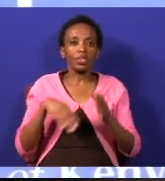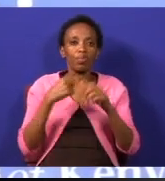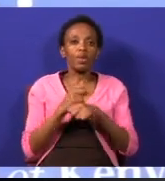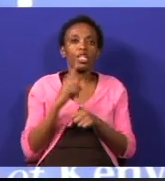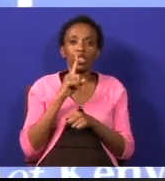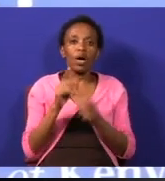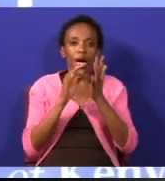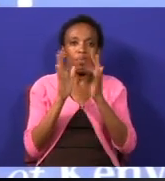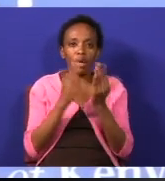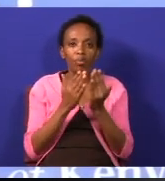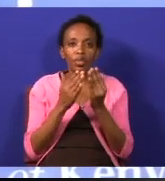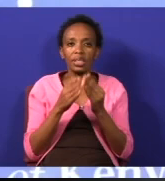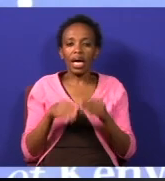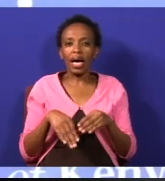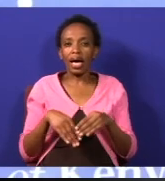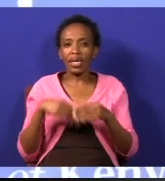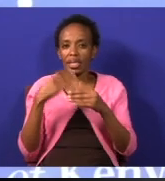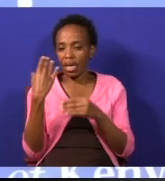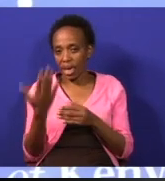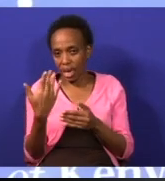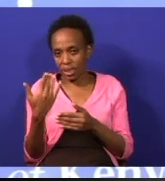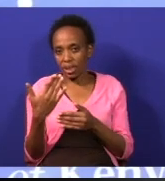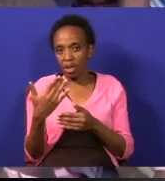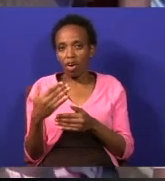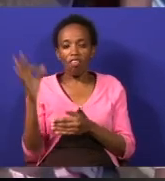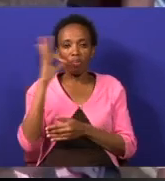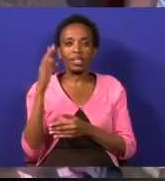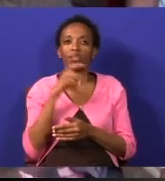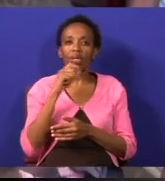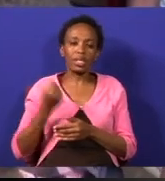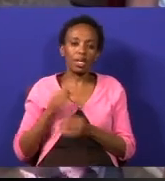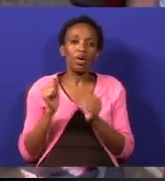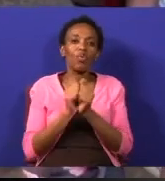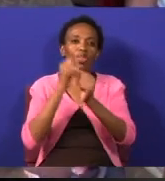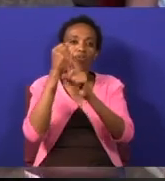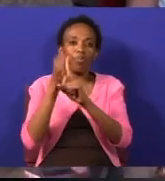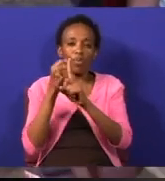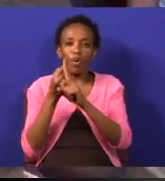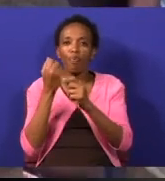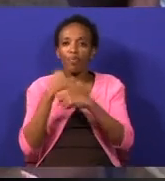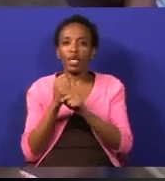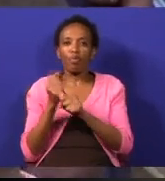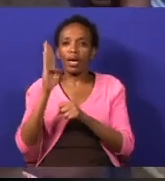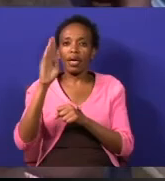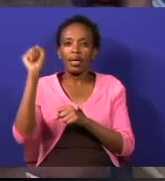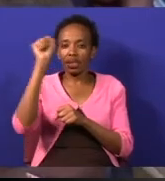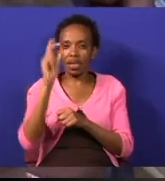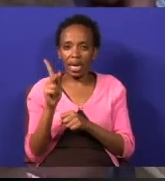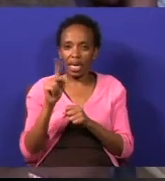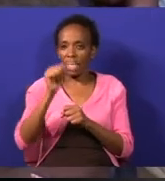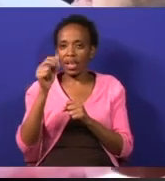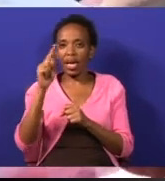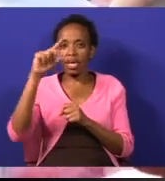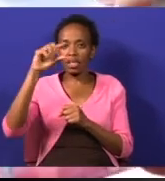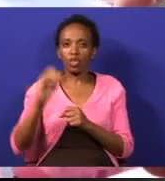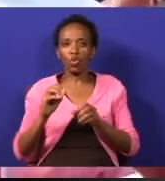that Bibles are in the hands of amazing boys and girls. With efforts being made by BSK and other NGOs who are equipping